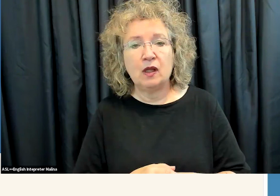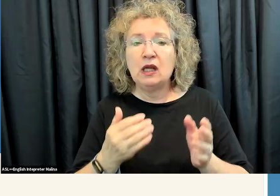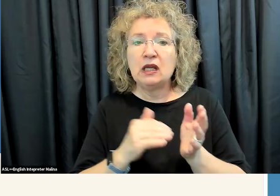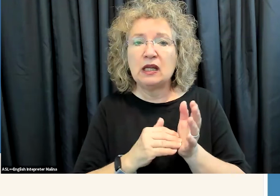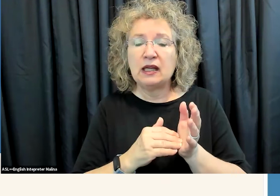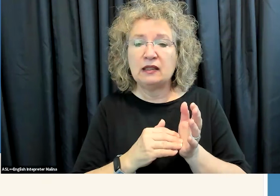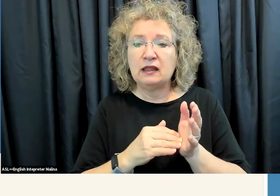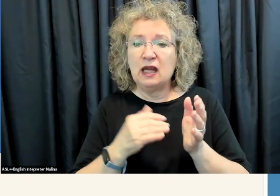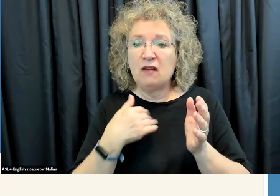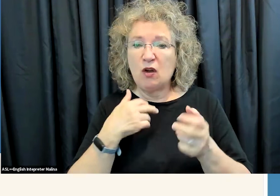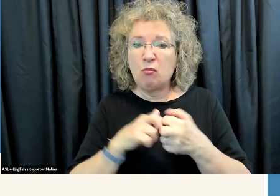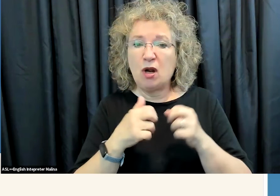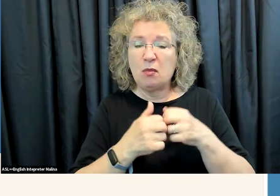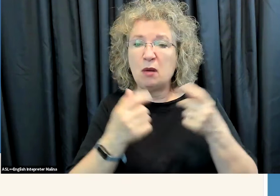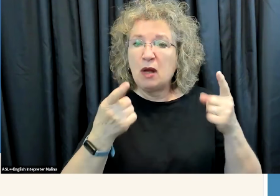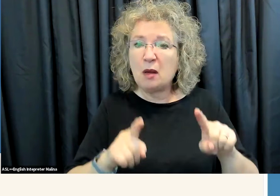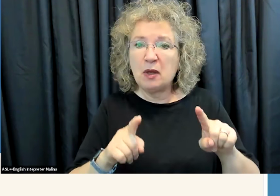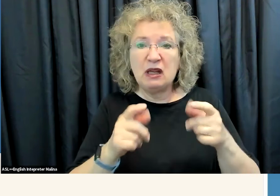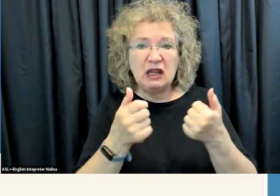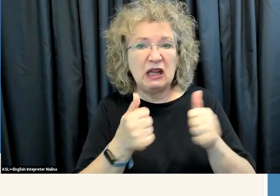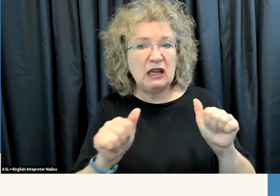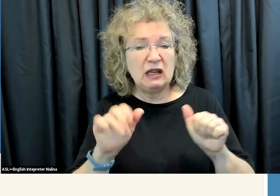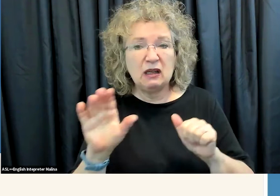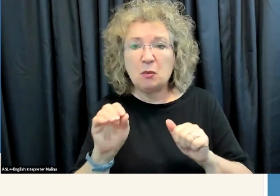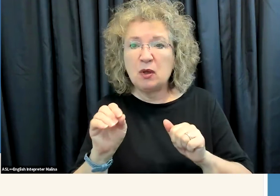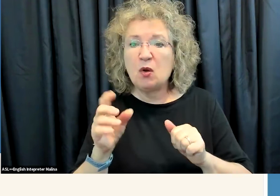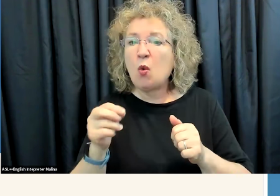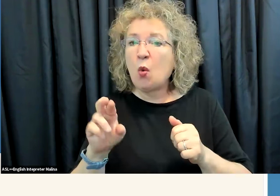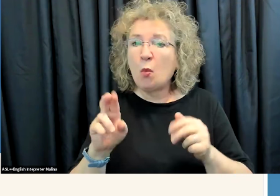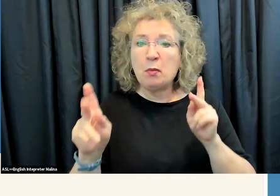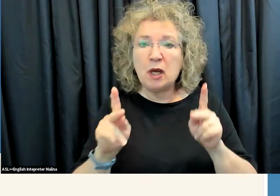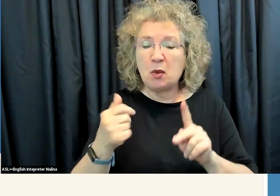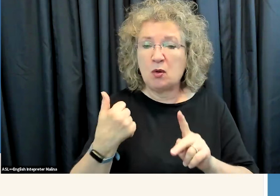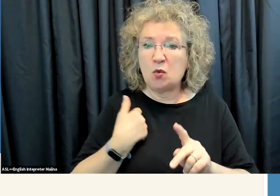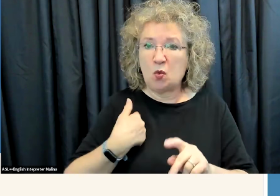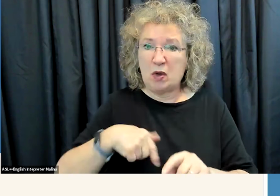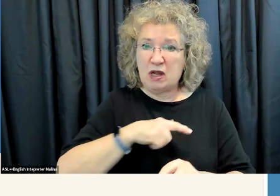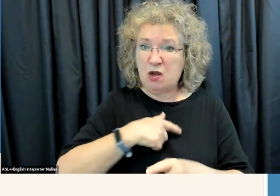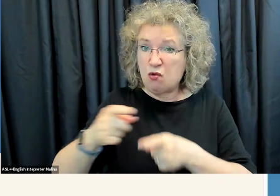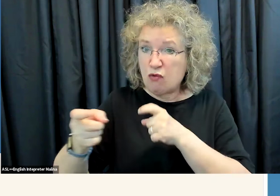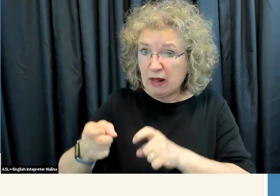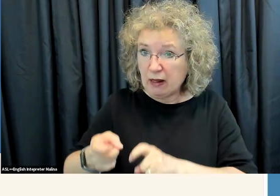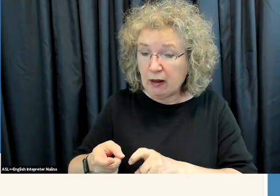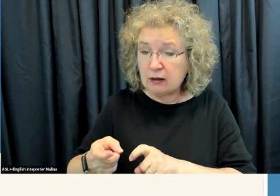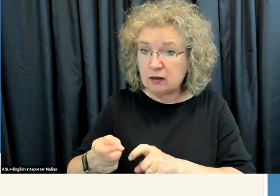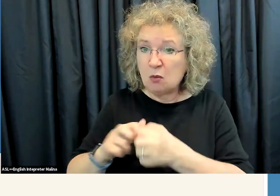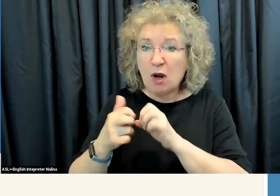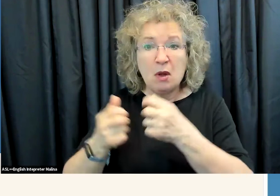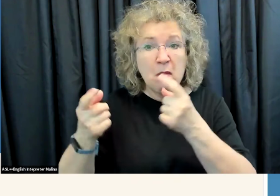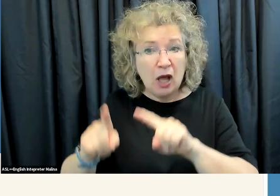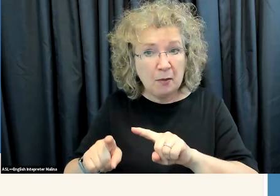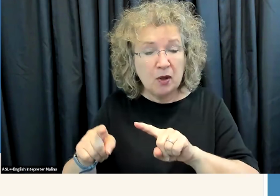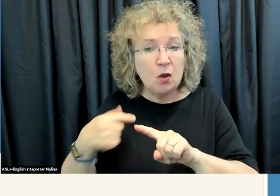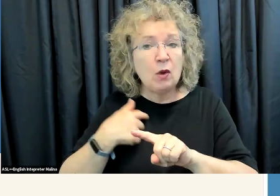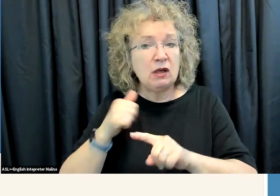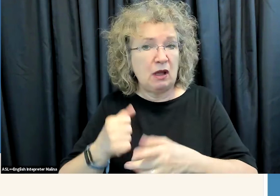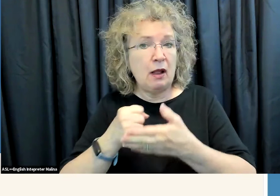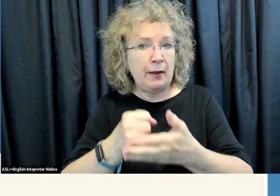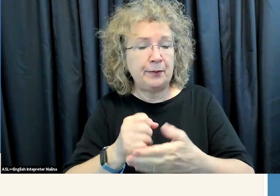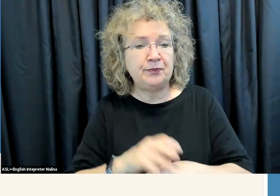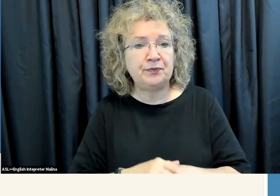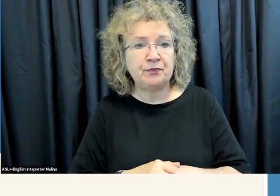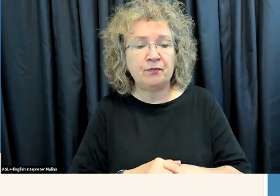the companies or individuals that we regulate. And they're available to reach Monday through